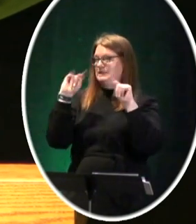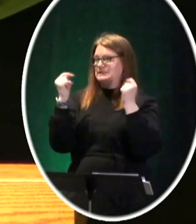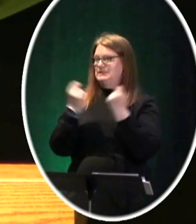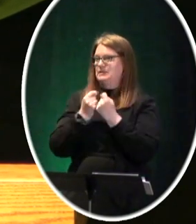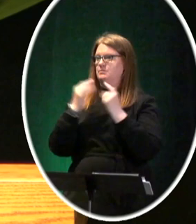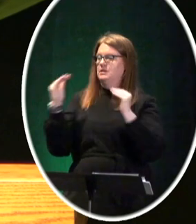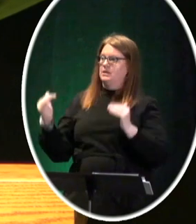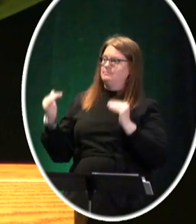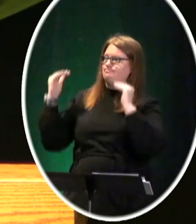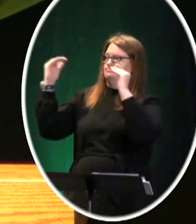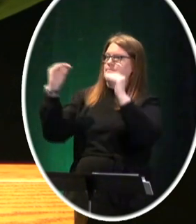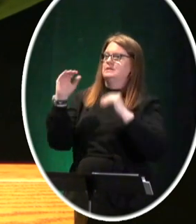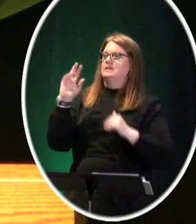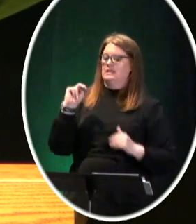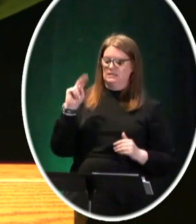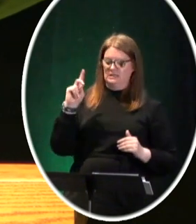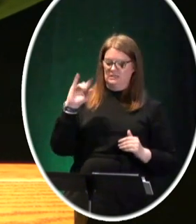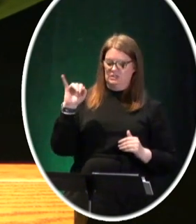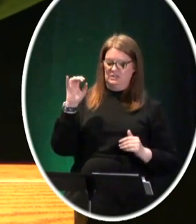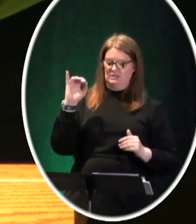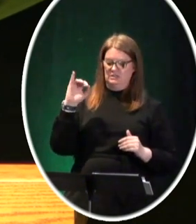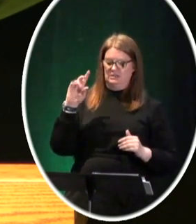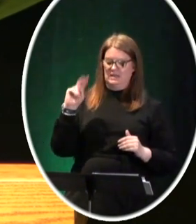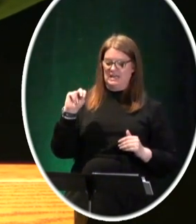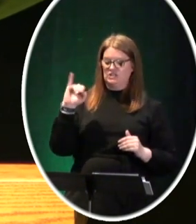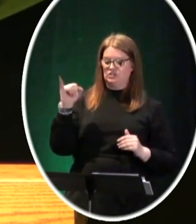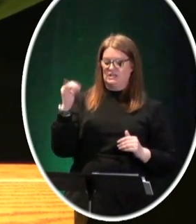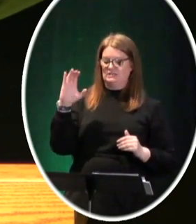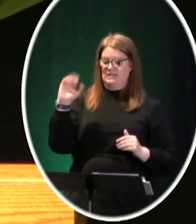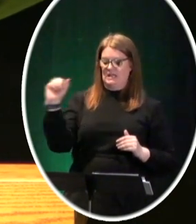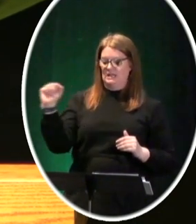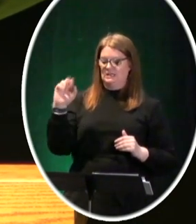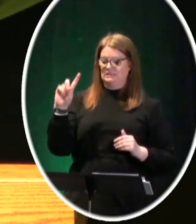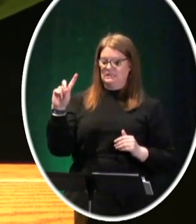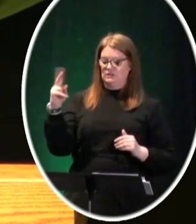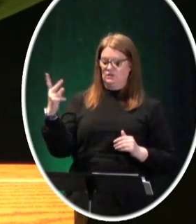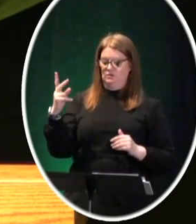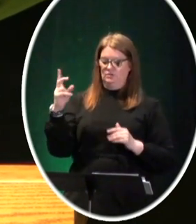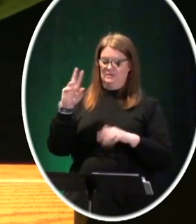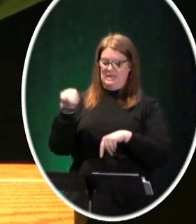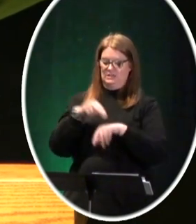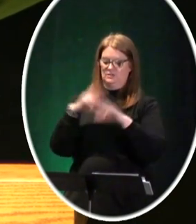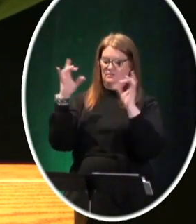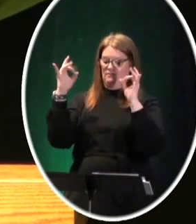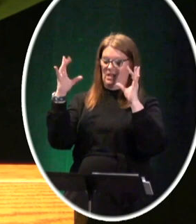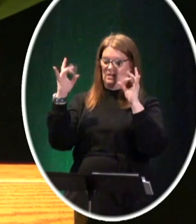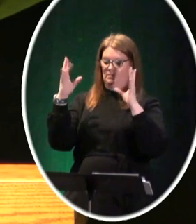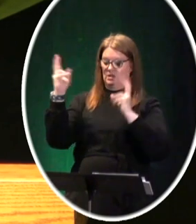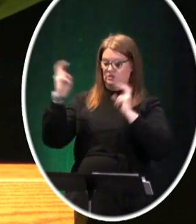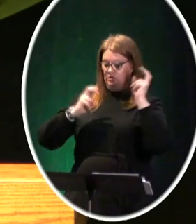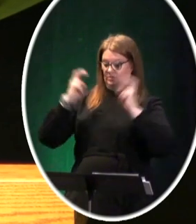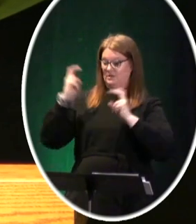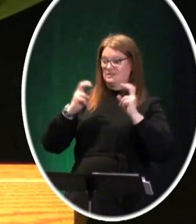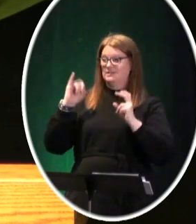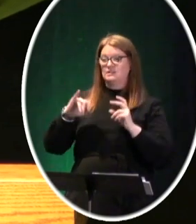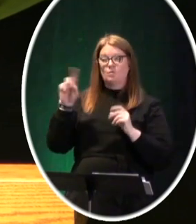the NJCAA Division II National Volleyball Tournament, only for the second time in the Mystics